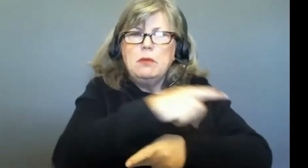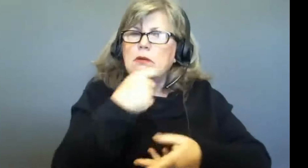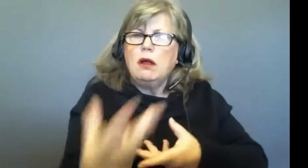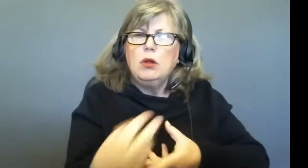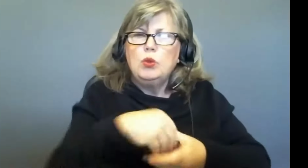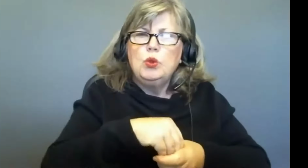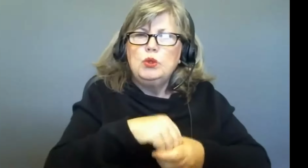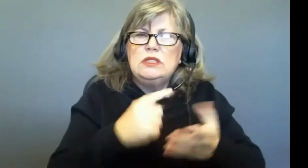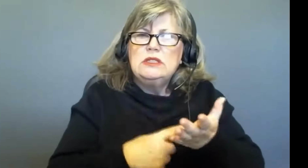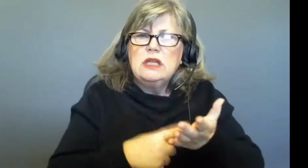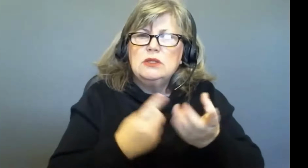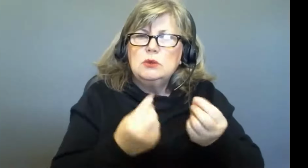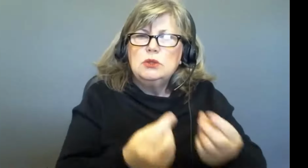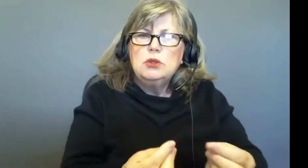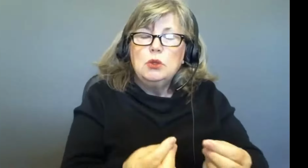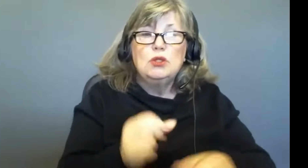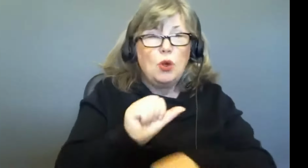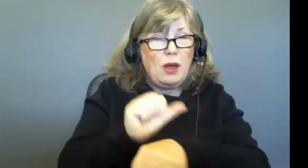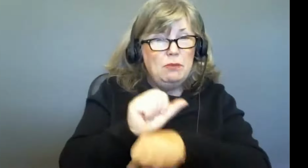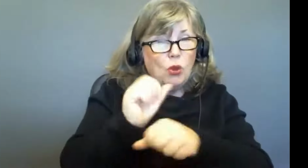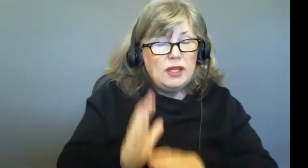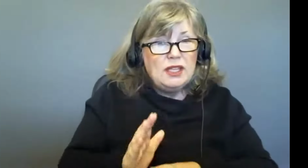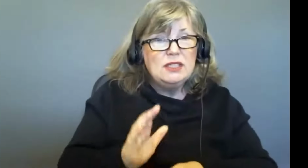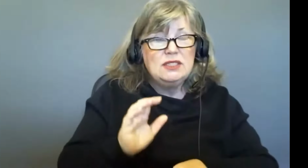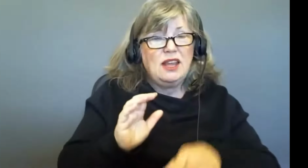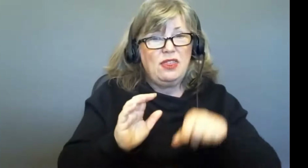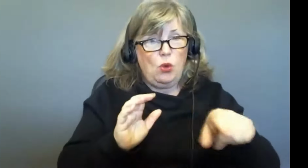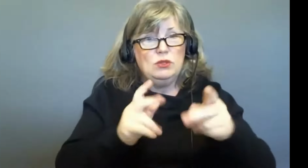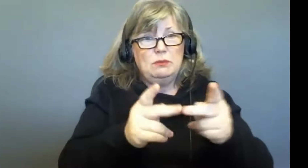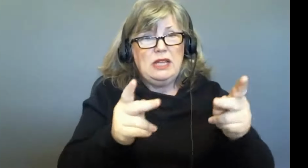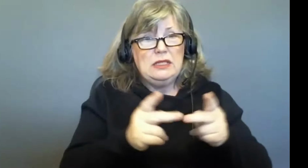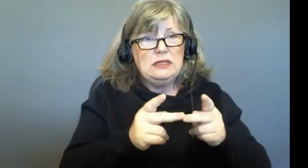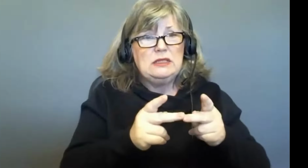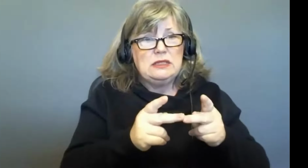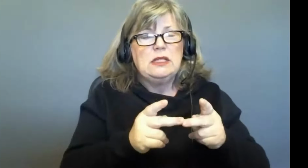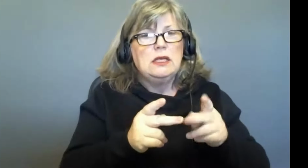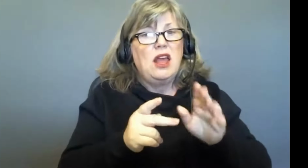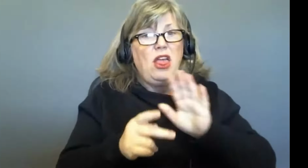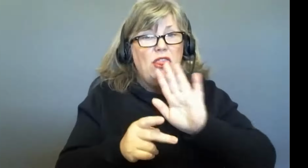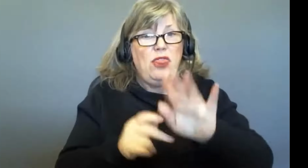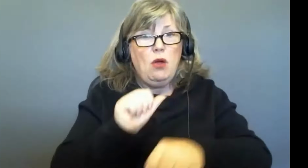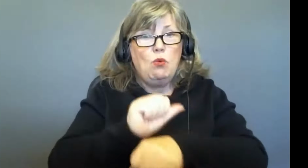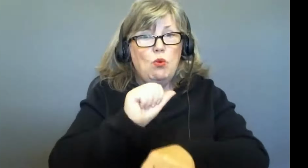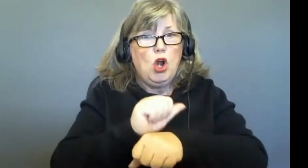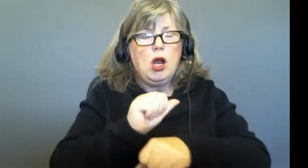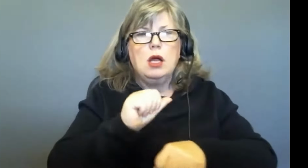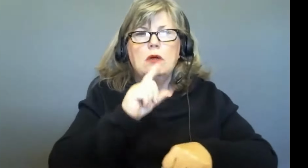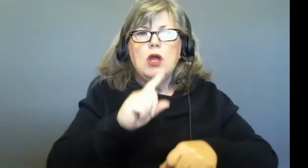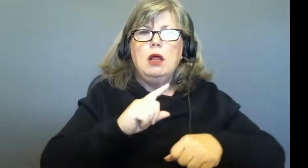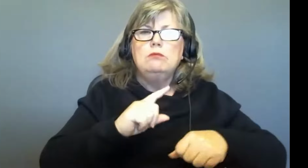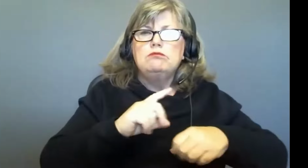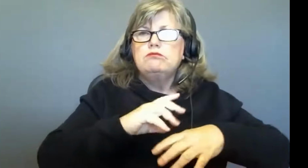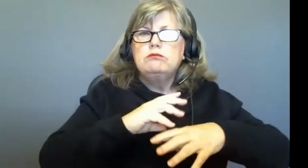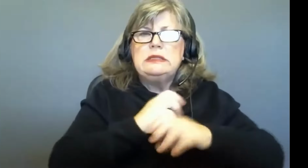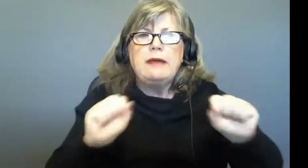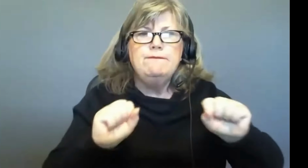acknowledge that employees in those facilities are often working in precarious conditions. All